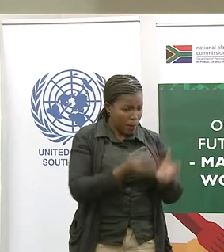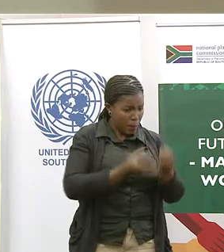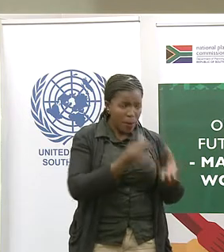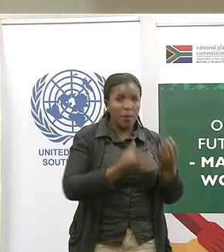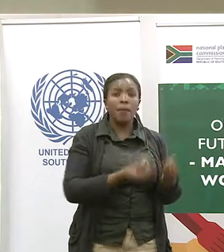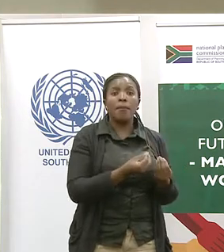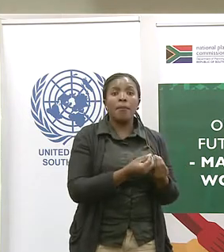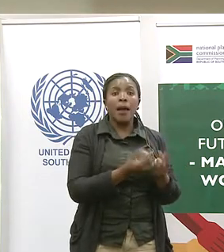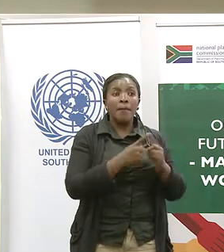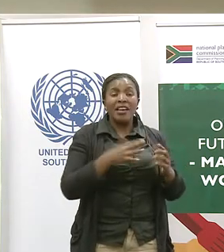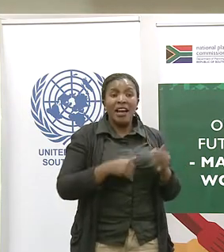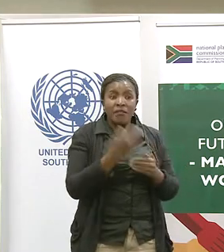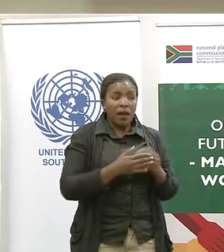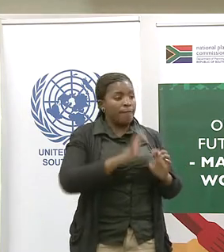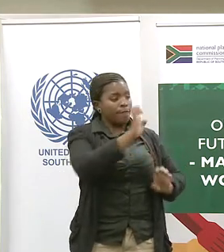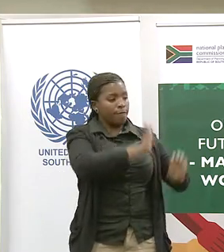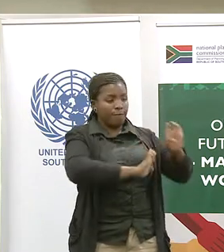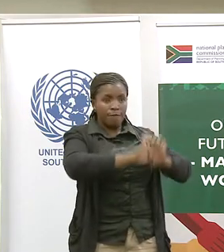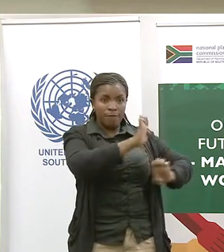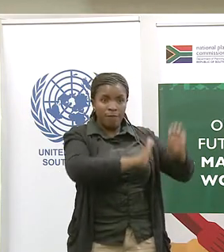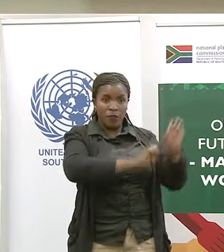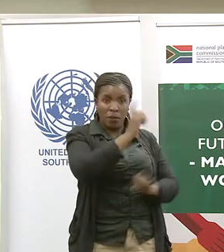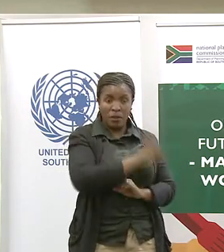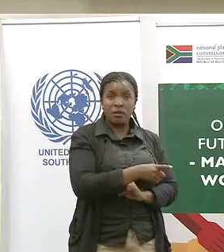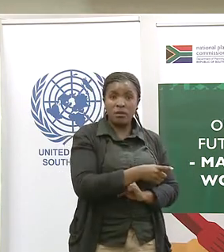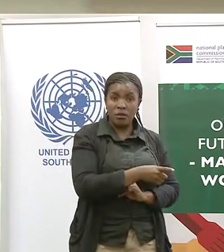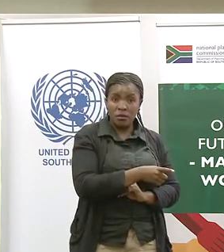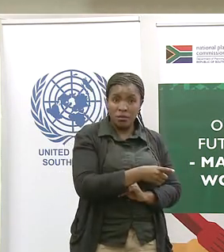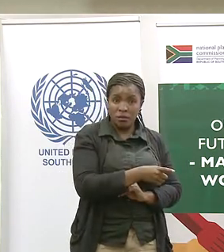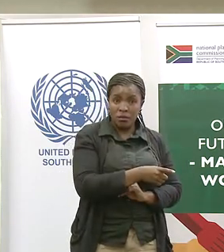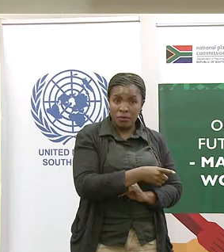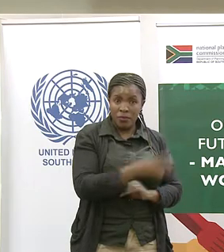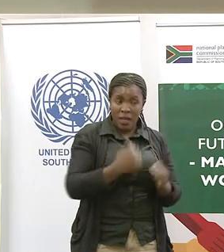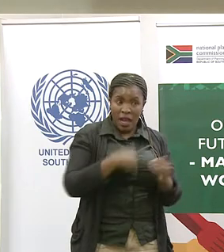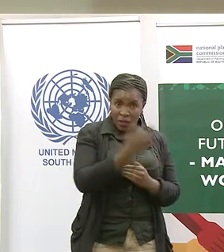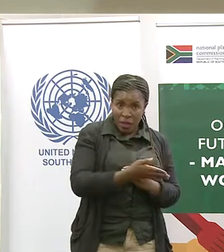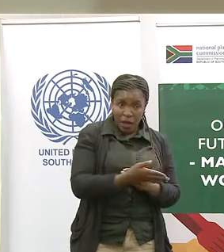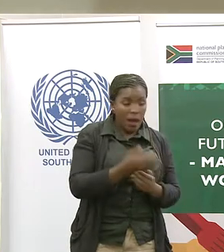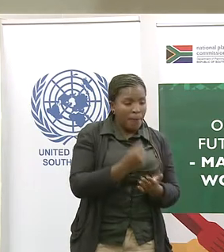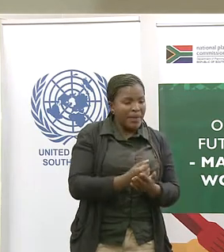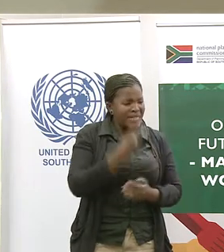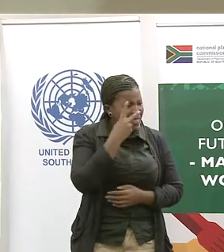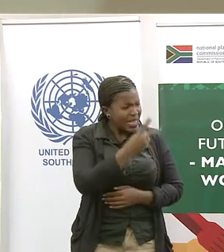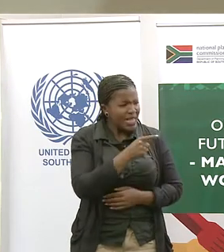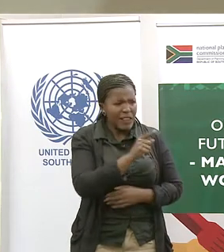got to evaluate them by saying, what consequences have these theories